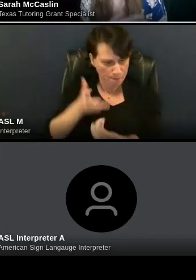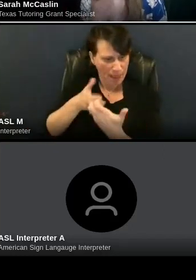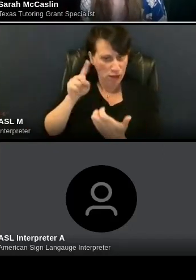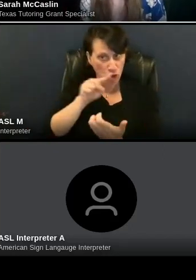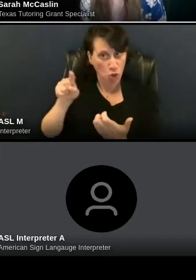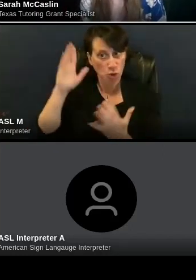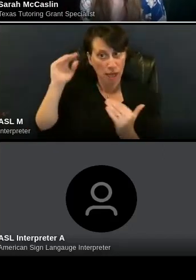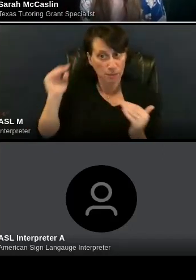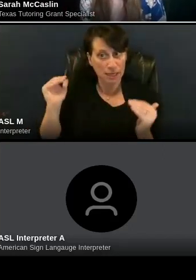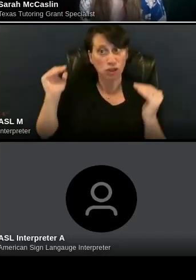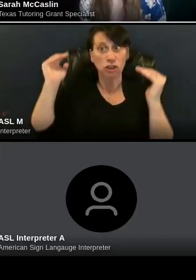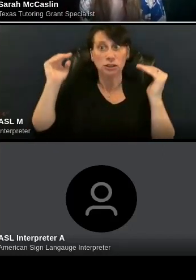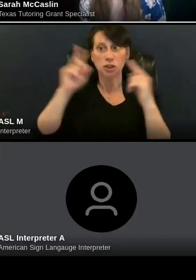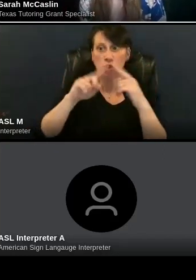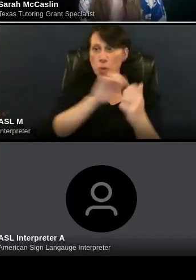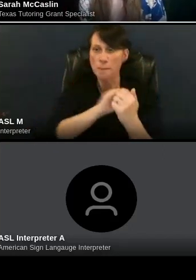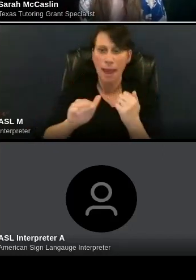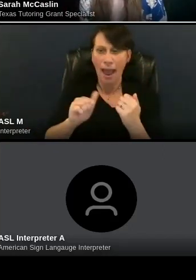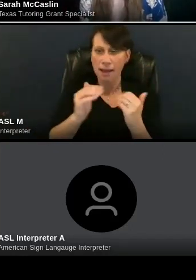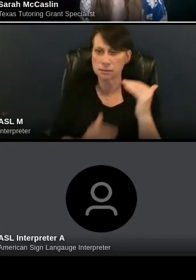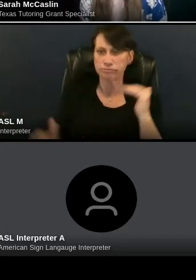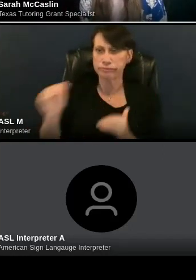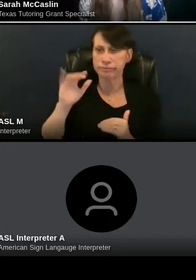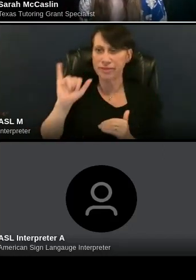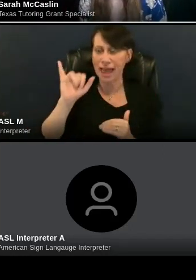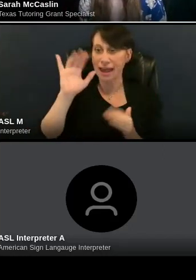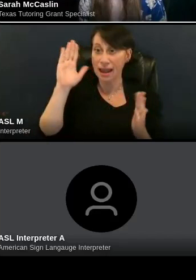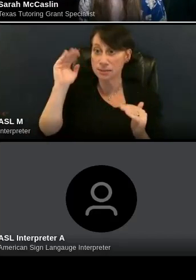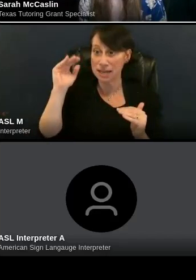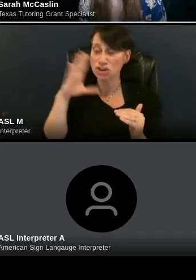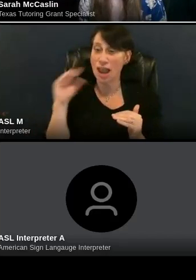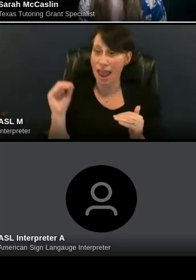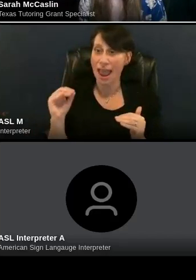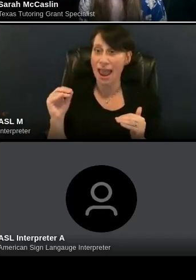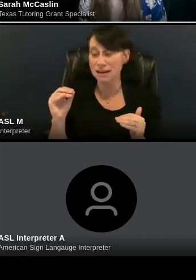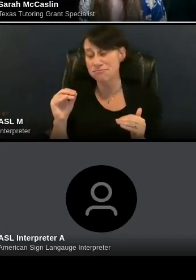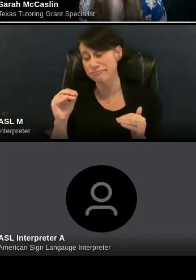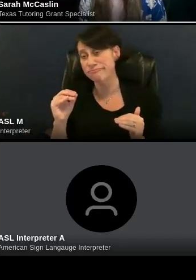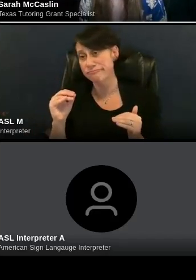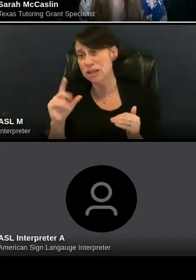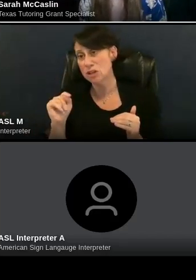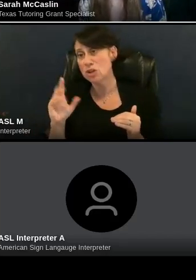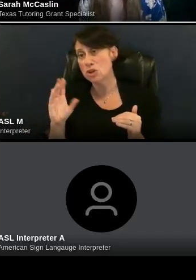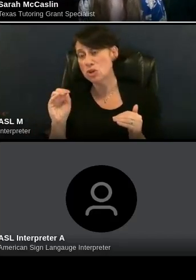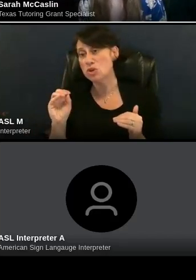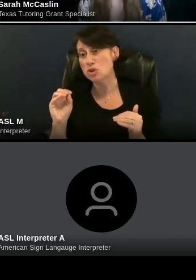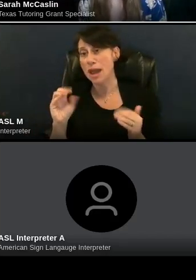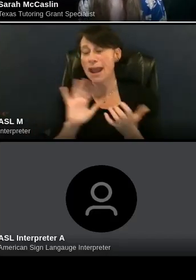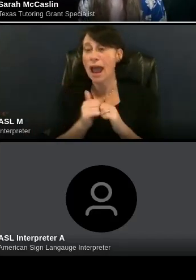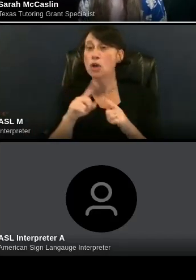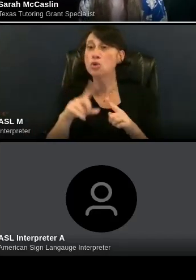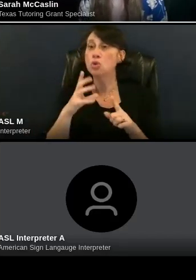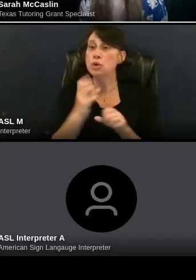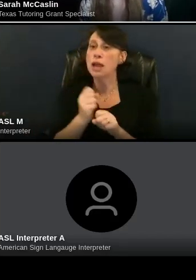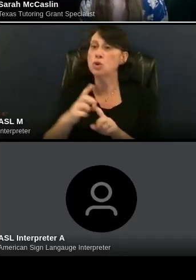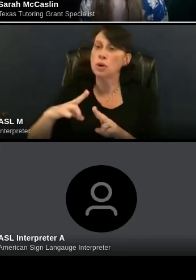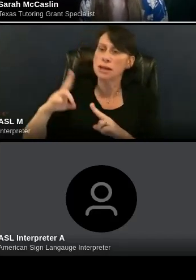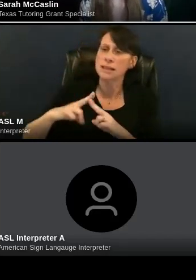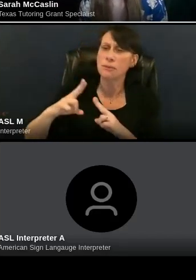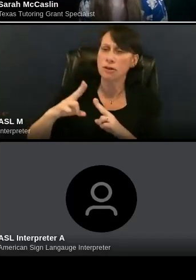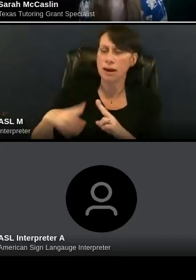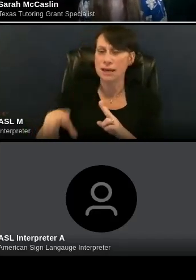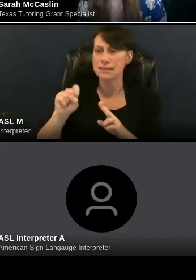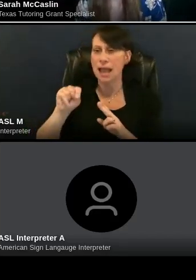expectations, to exceeding those expectations. And then can you get to an exemplary status? Can you become a